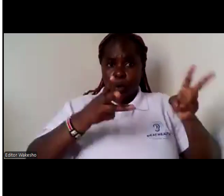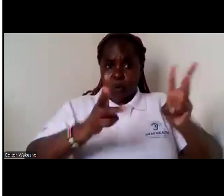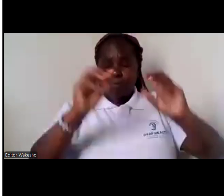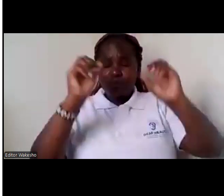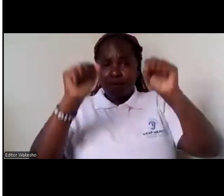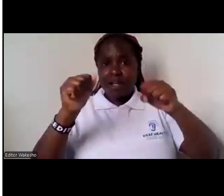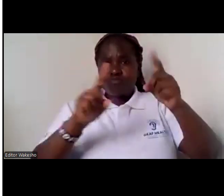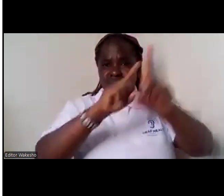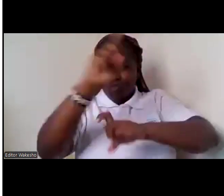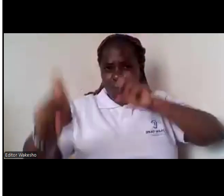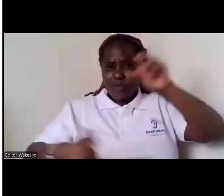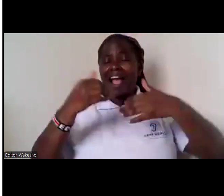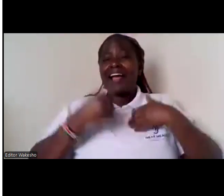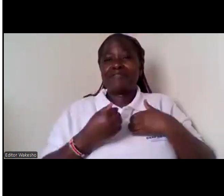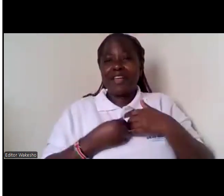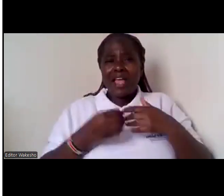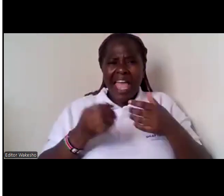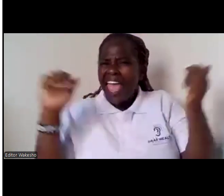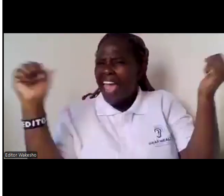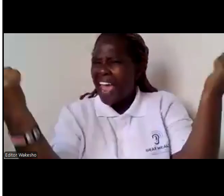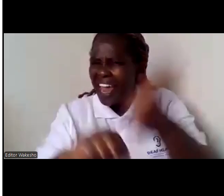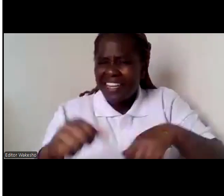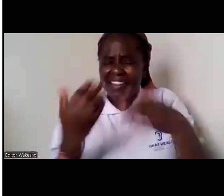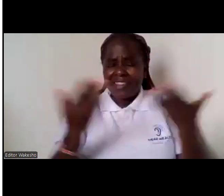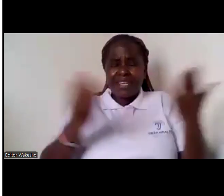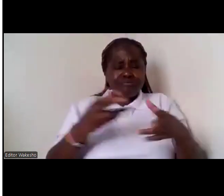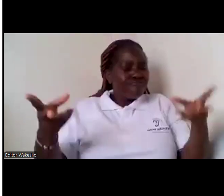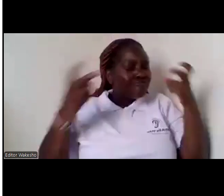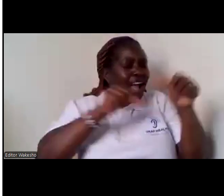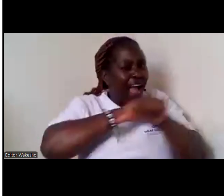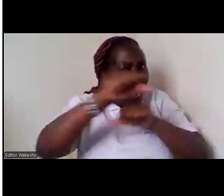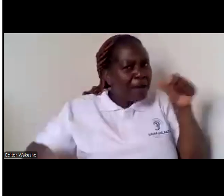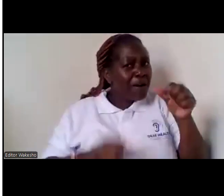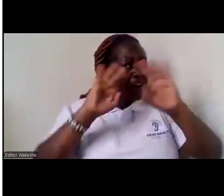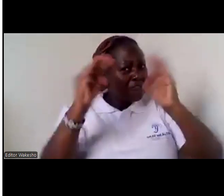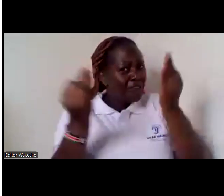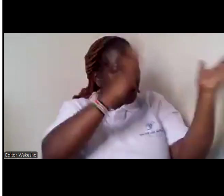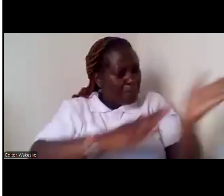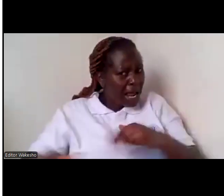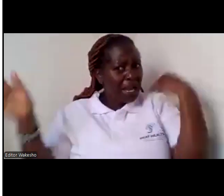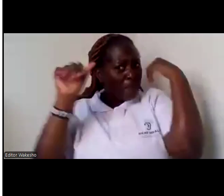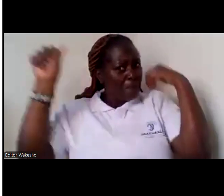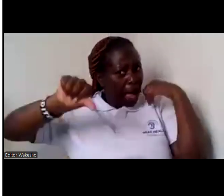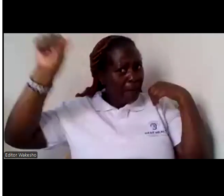through questions. I'm sure there's some myths people have heard over the years, either from their auntie, their friend, their